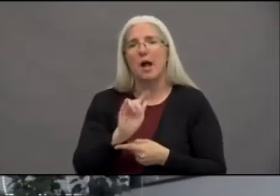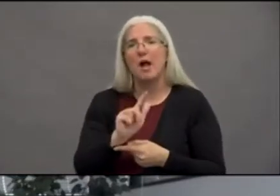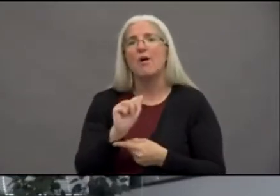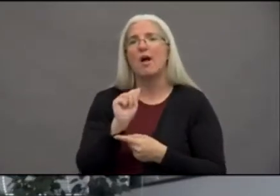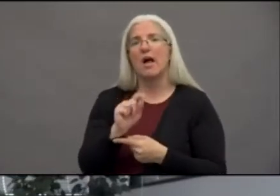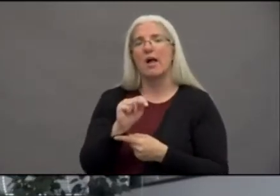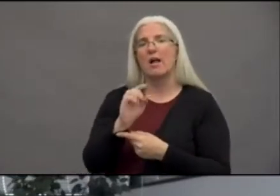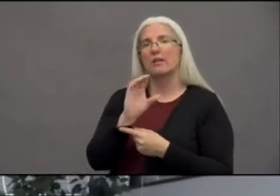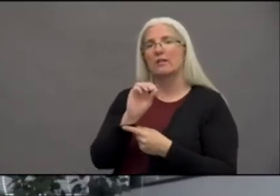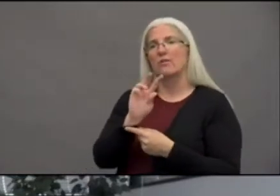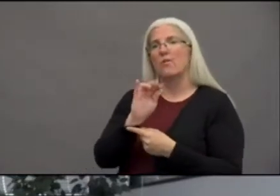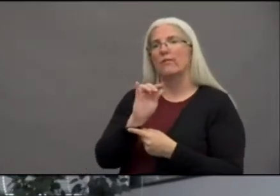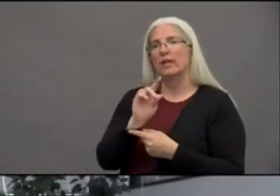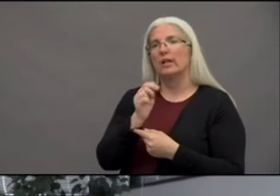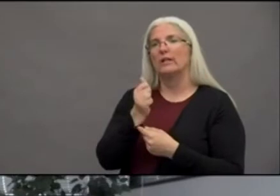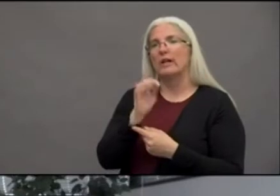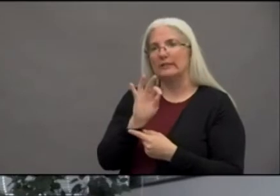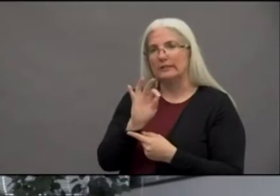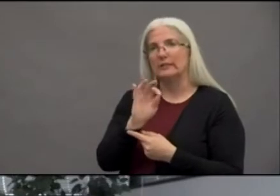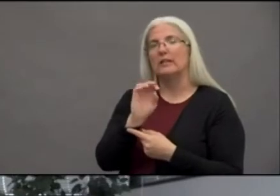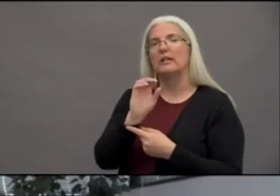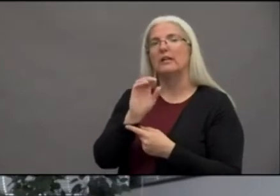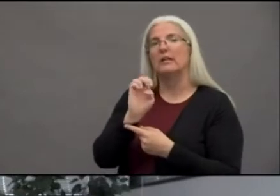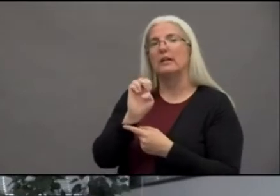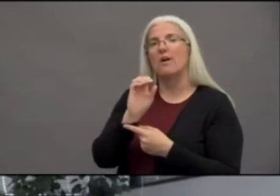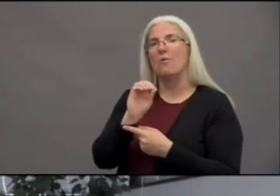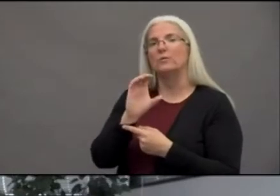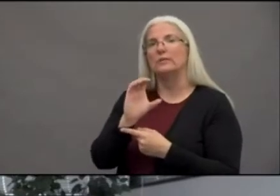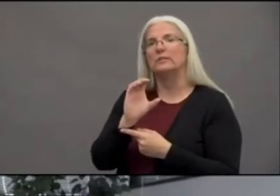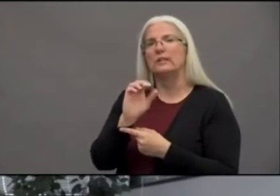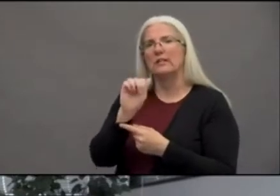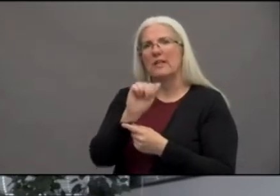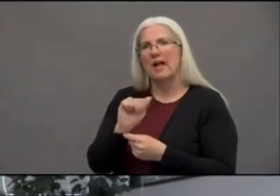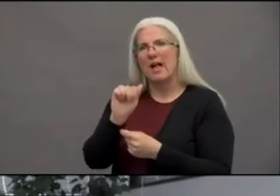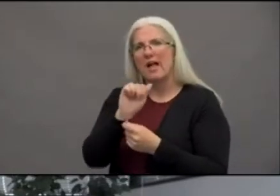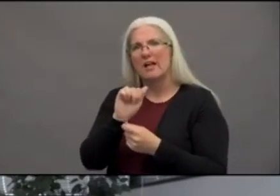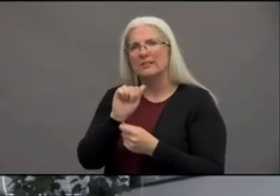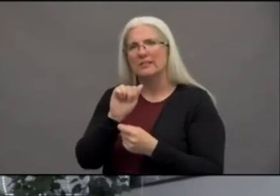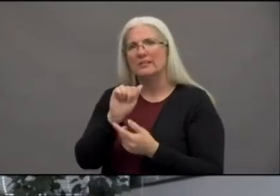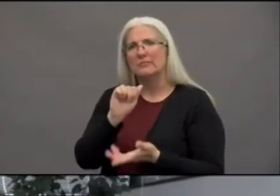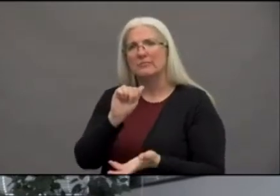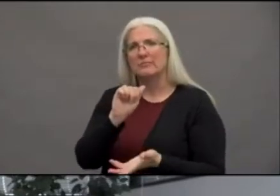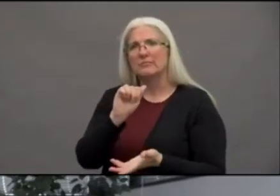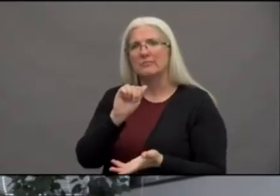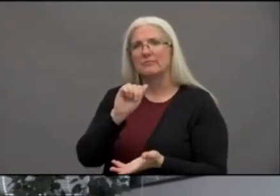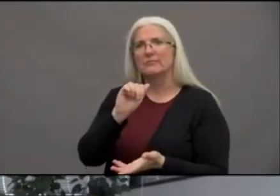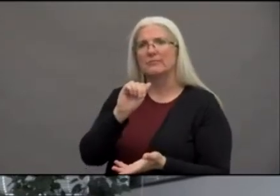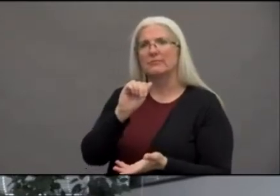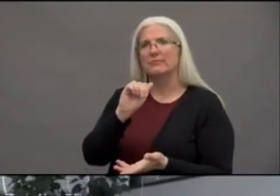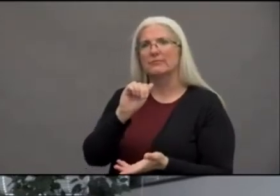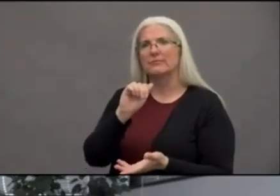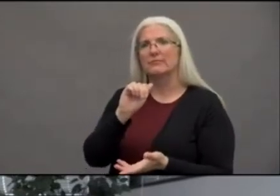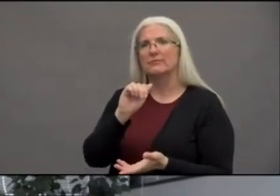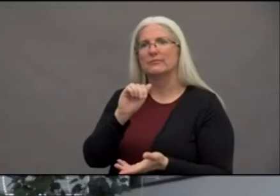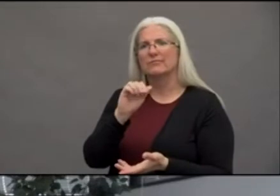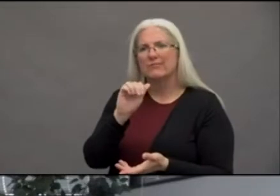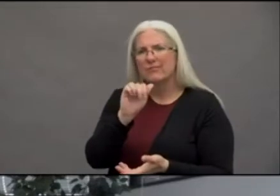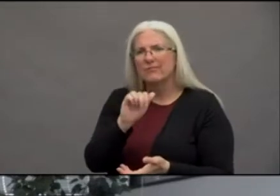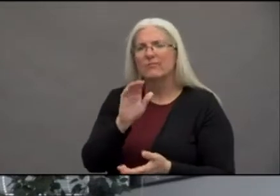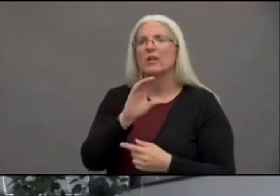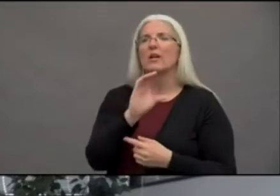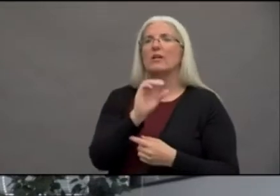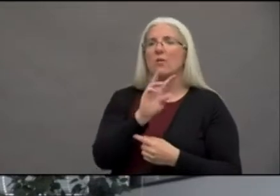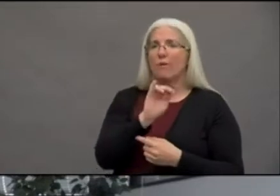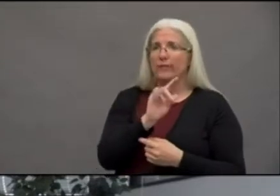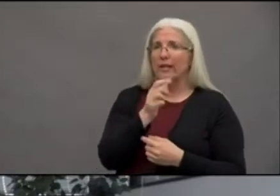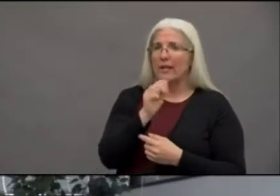covid19@eoc.seccgov.org in your language of choice and let them know you want to be on the distribution list for Spanish or Vietnamese. And Betty, so I was driving